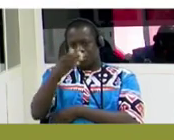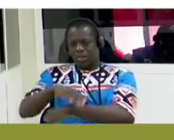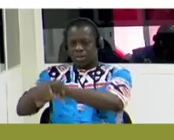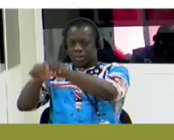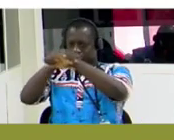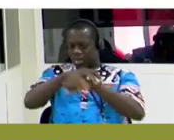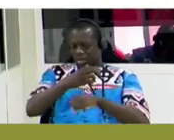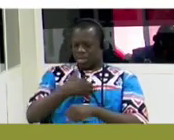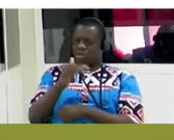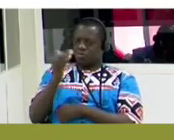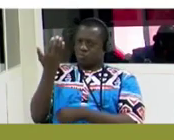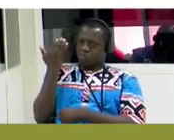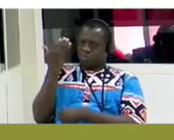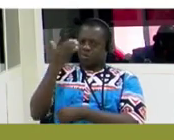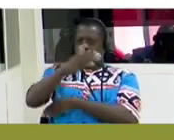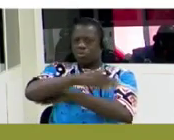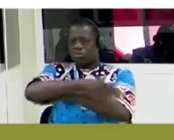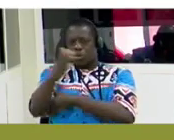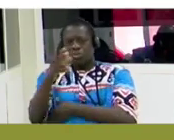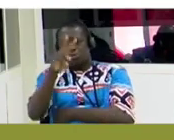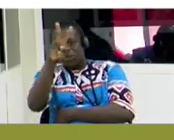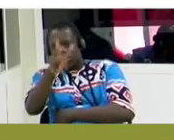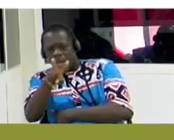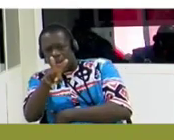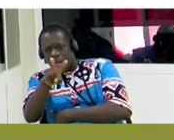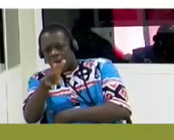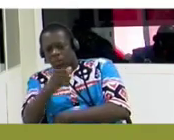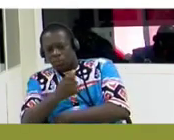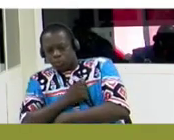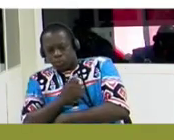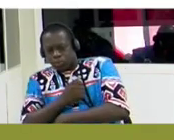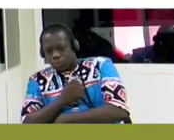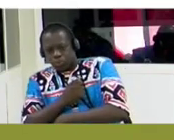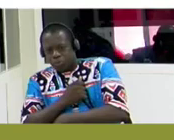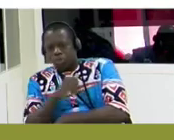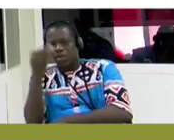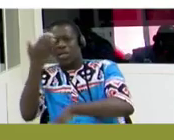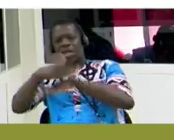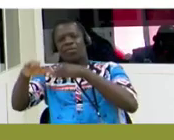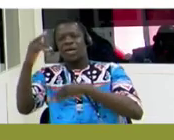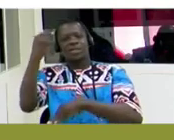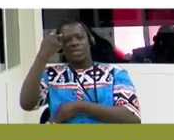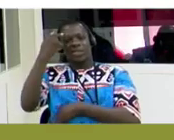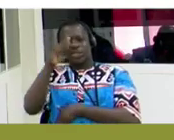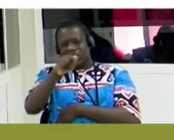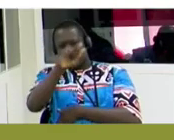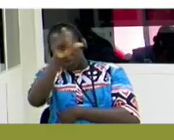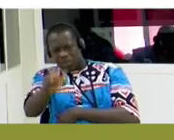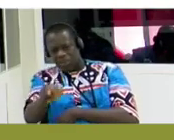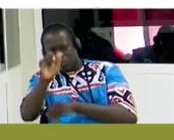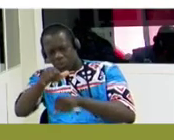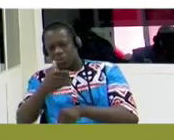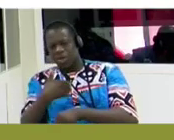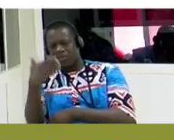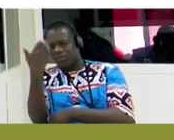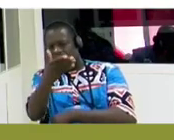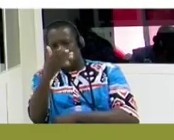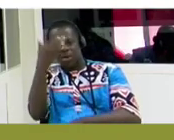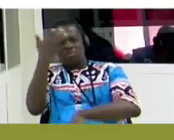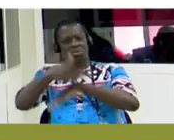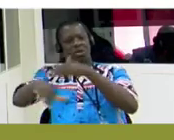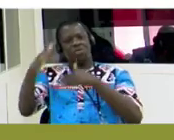him, until I was scared. Because I never think of him being there, actually, and I never knew that he was